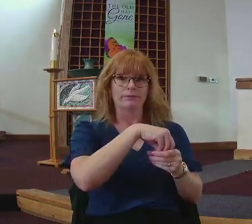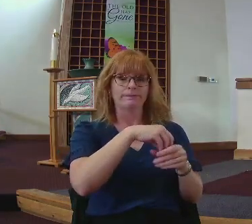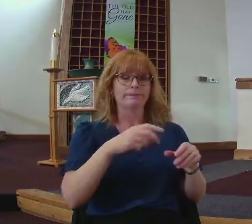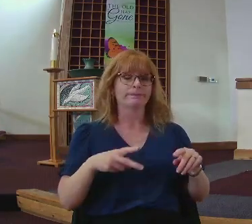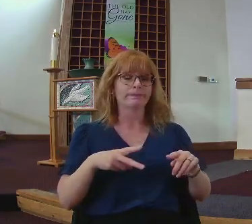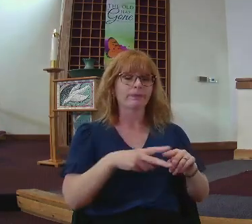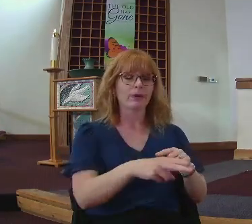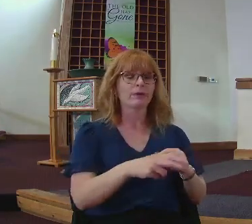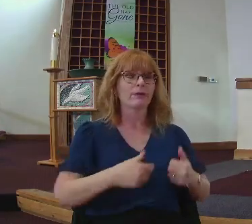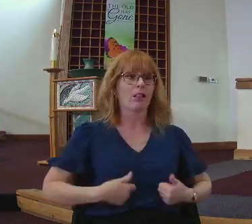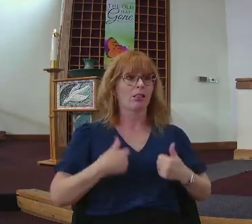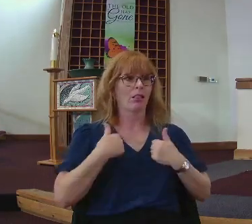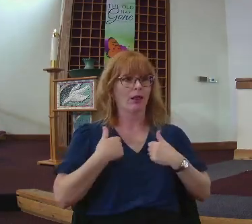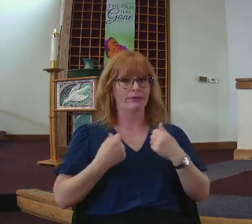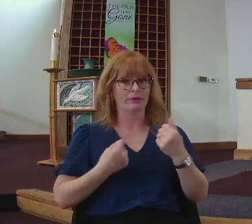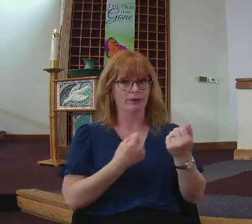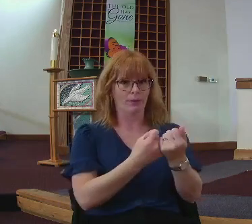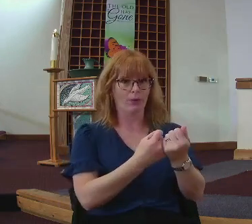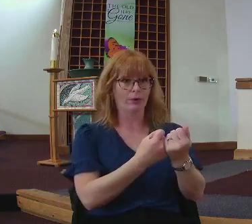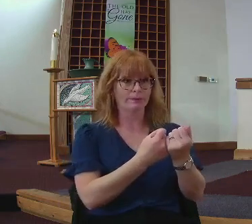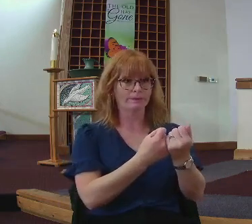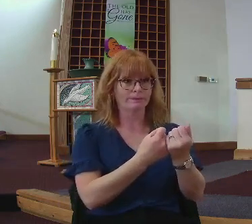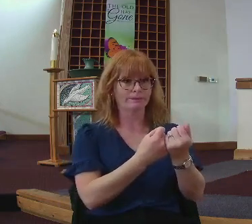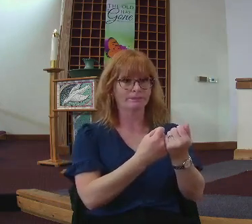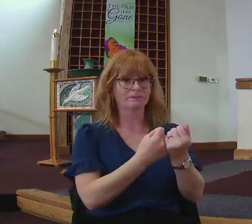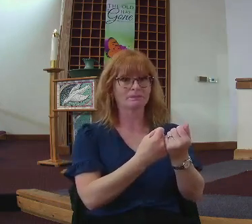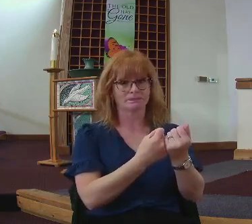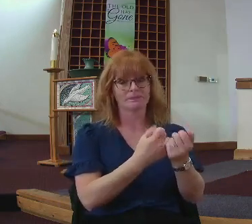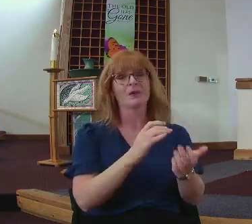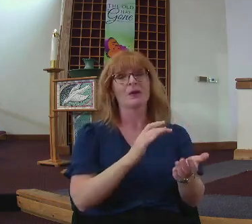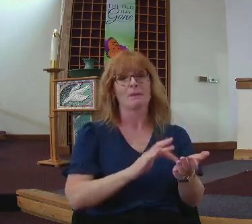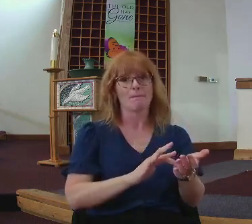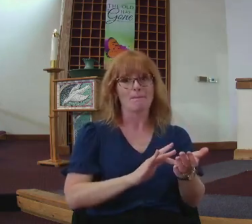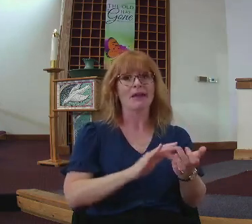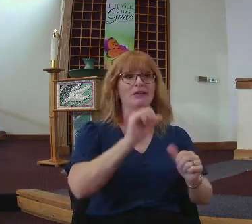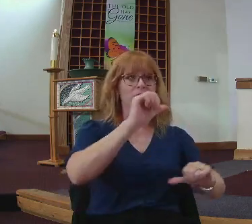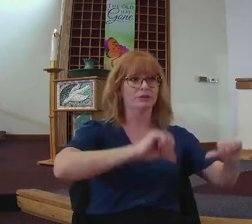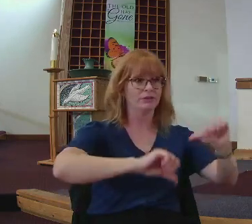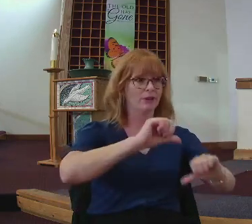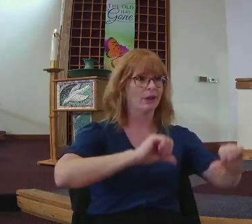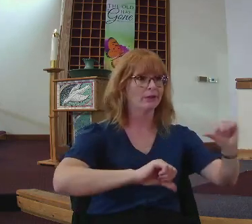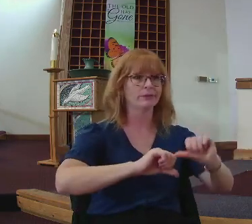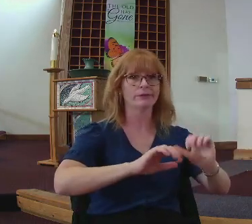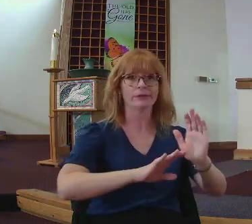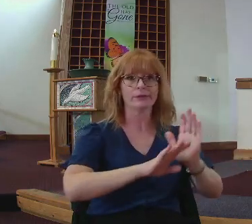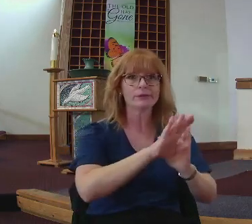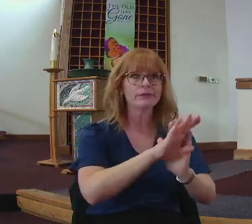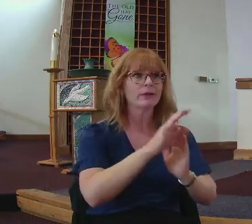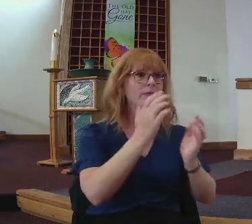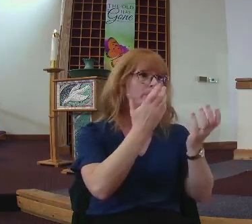support. Medical science and technology has developed incredible things to